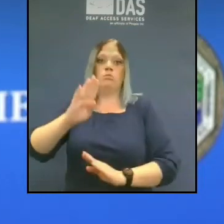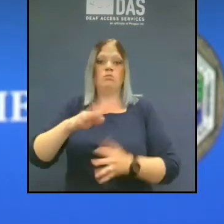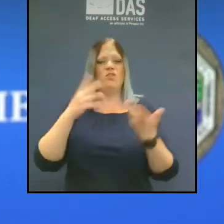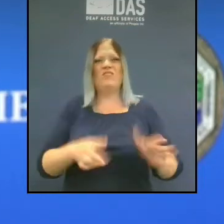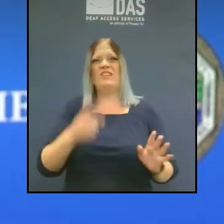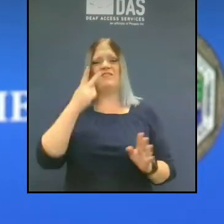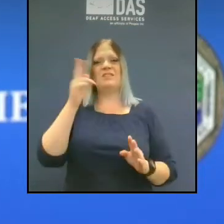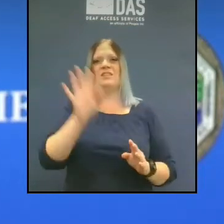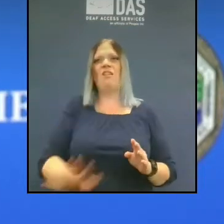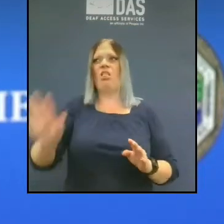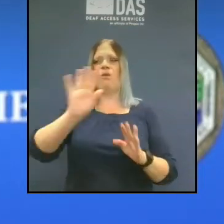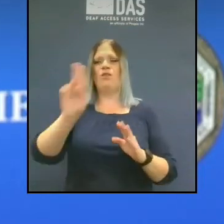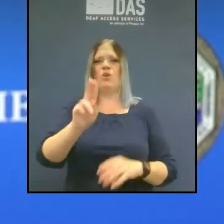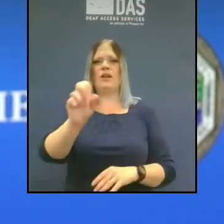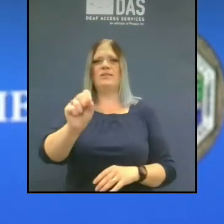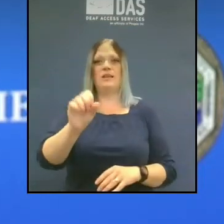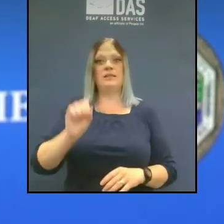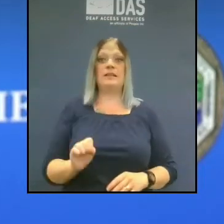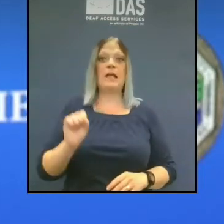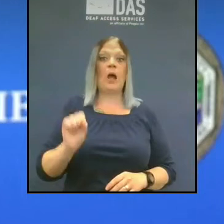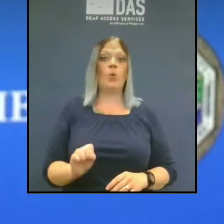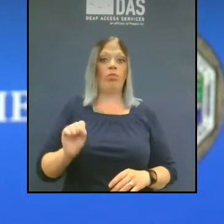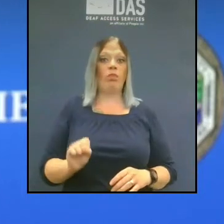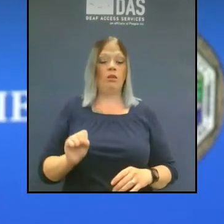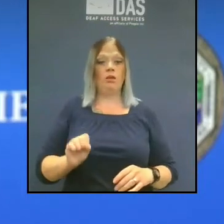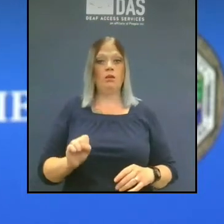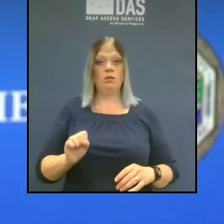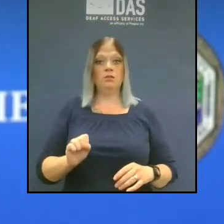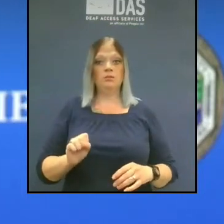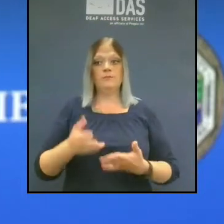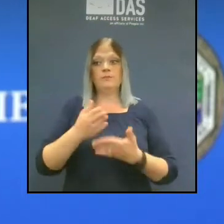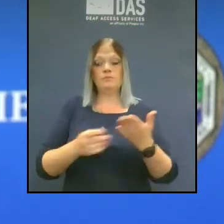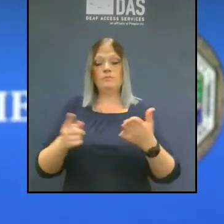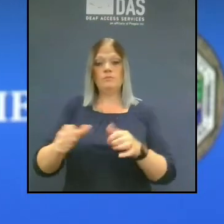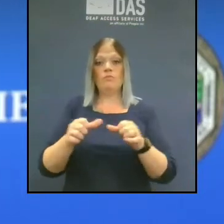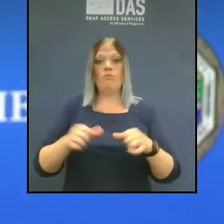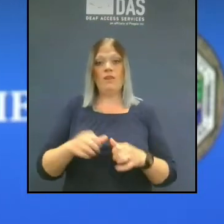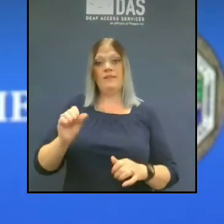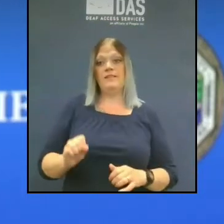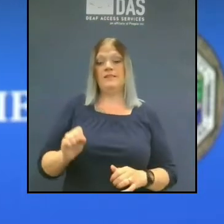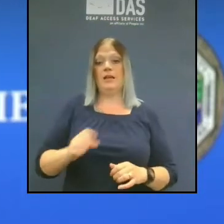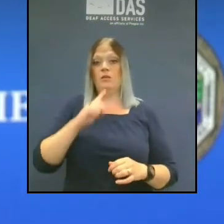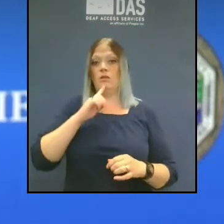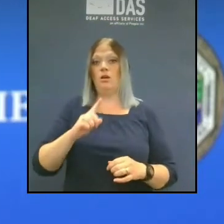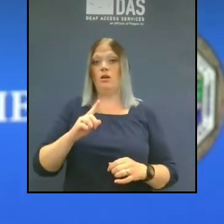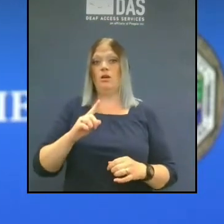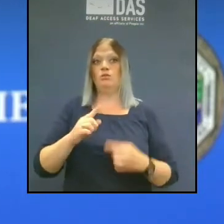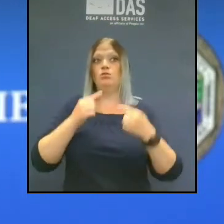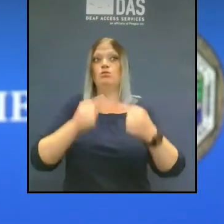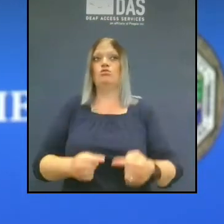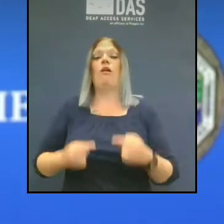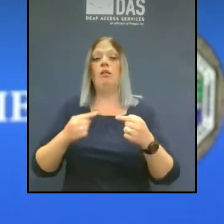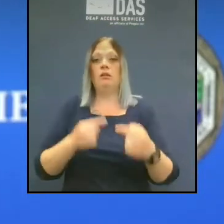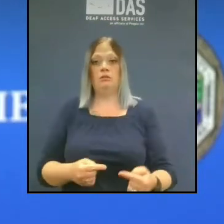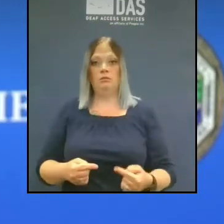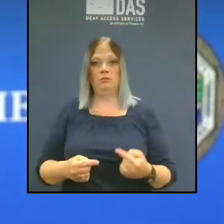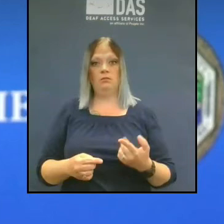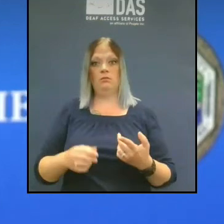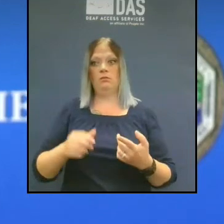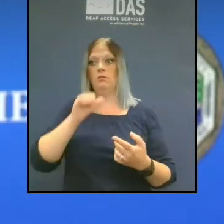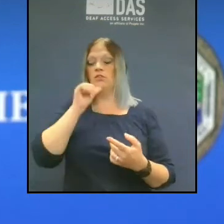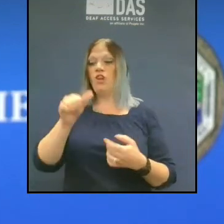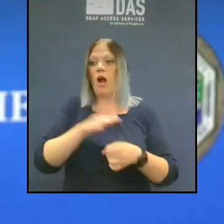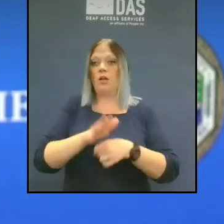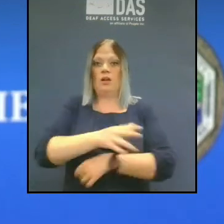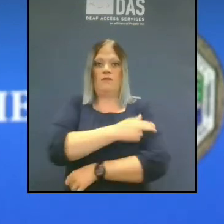this in other parts of the United States, in the South, where they're actually, some of these areas in the South are struggling with, like, not enough